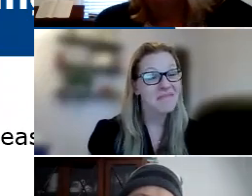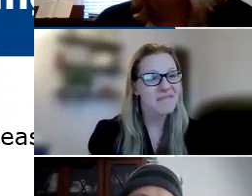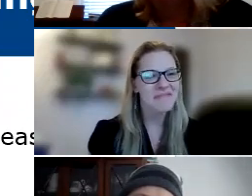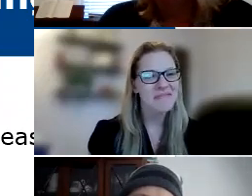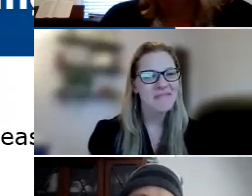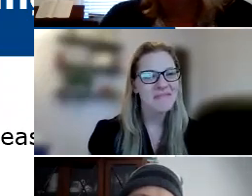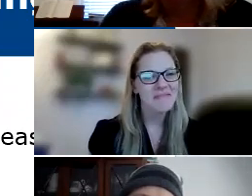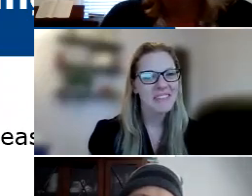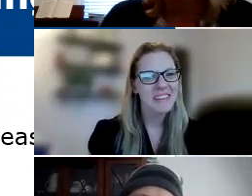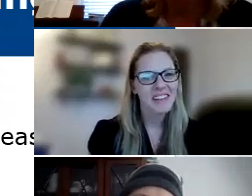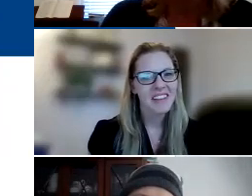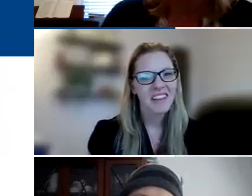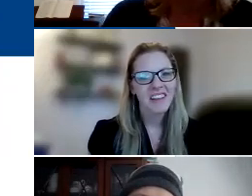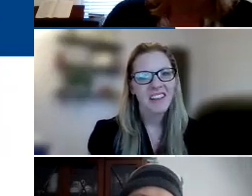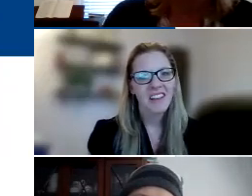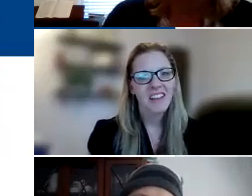yes.